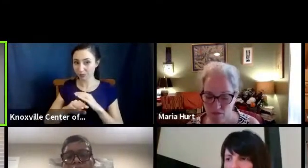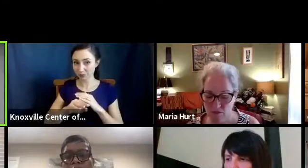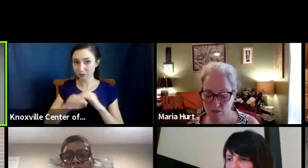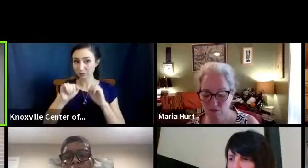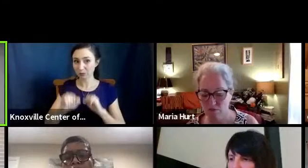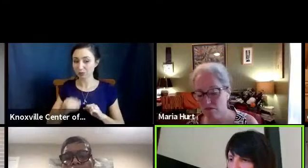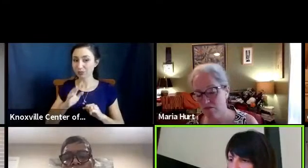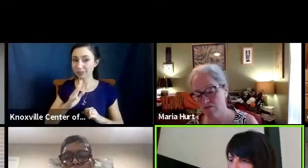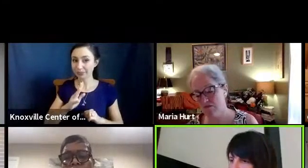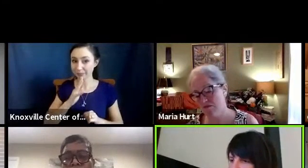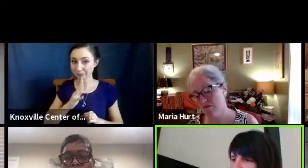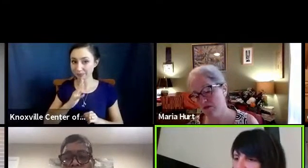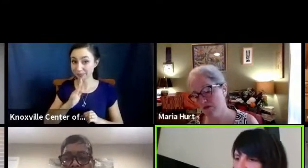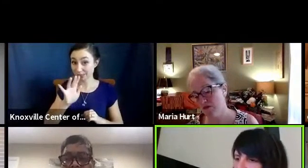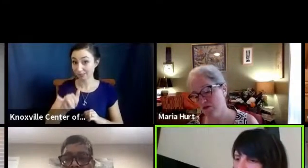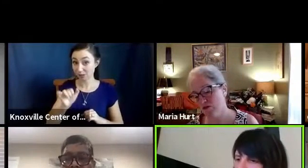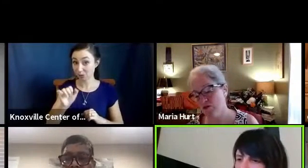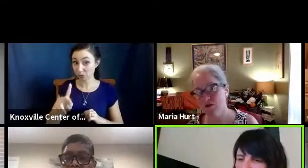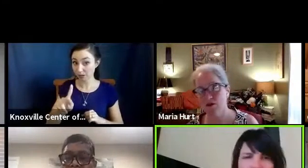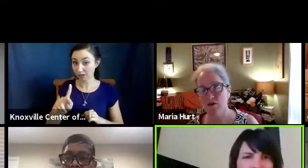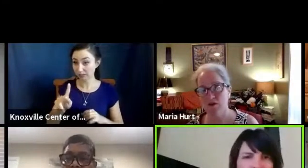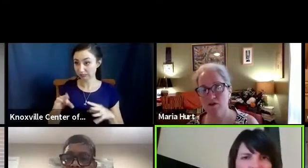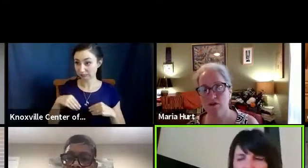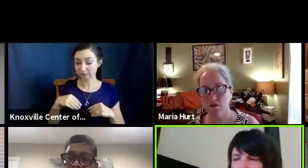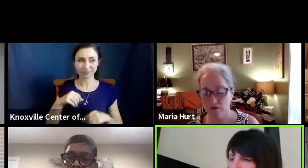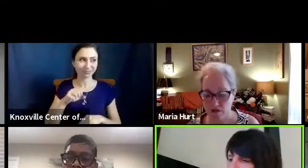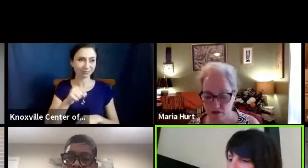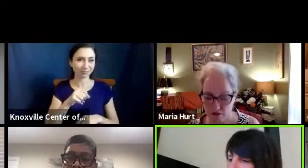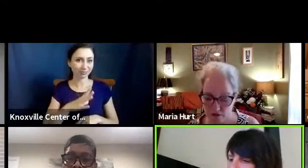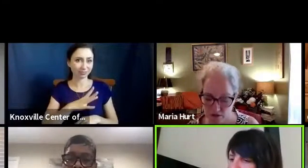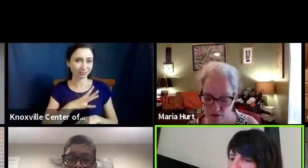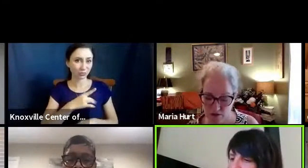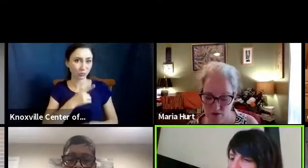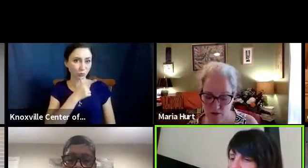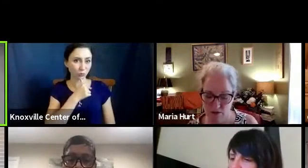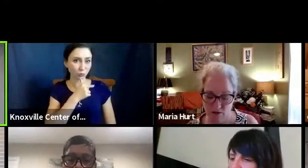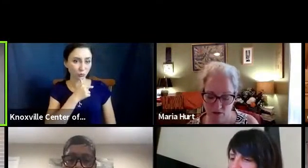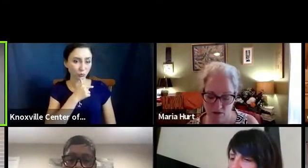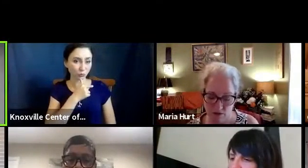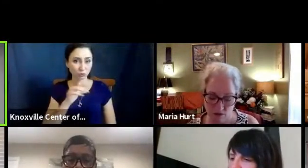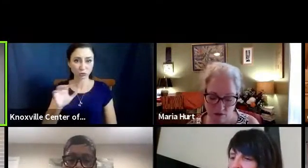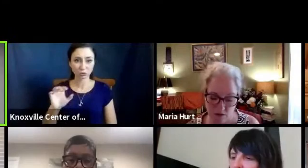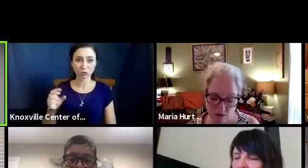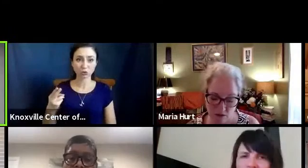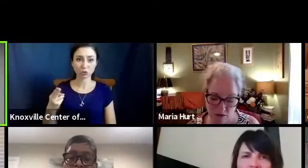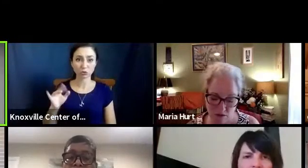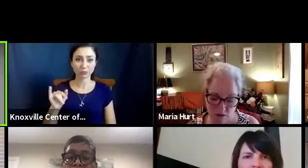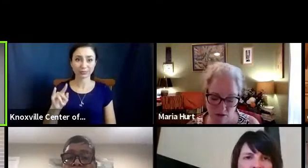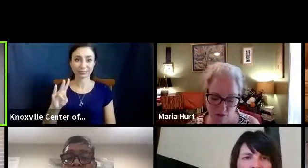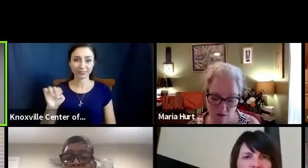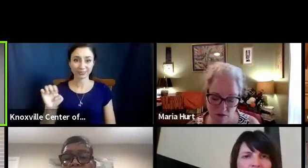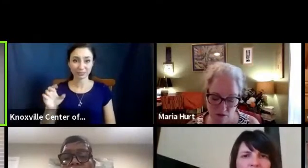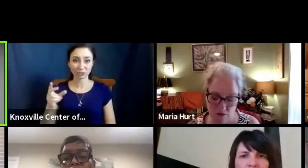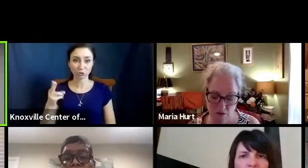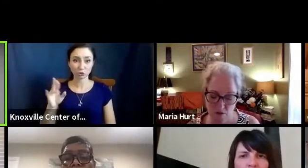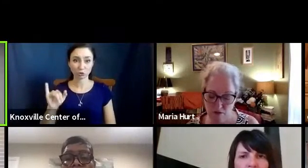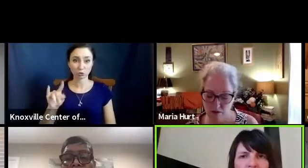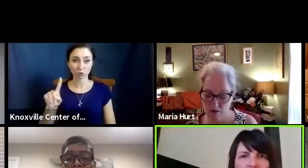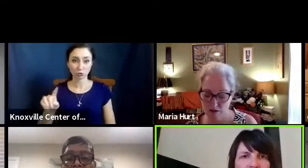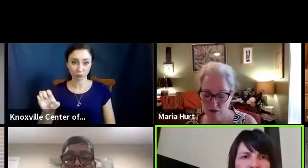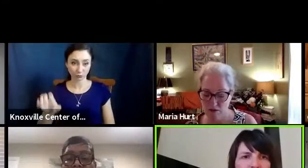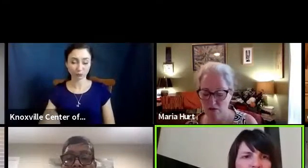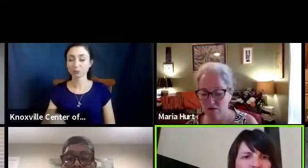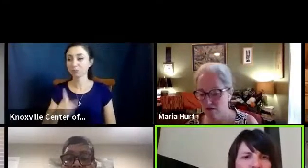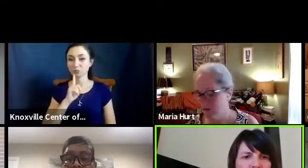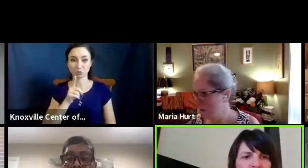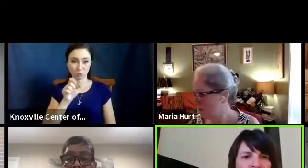okay? Yeah, that's fine. Which one is she? Christine Cruz. Okay. Sure, we can